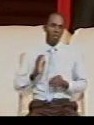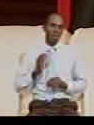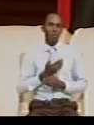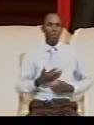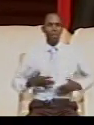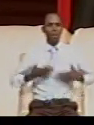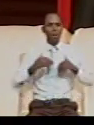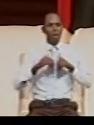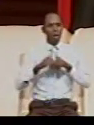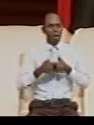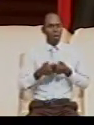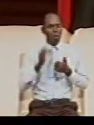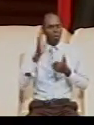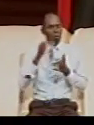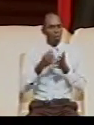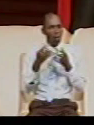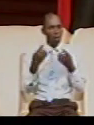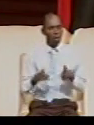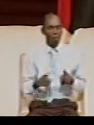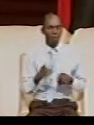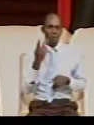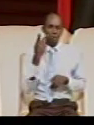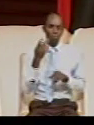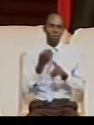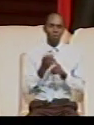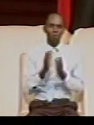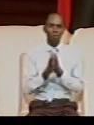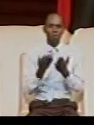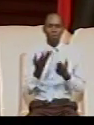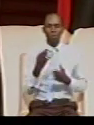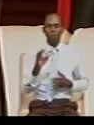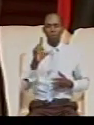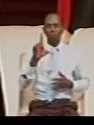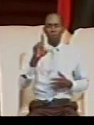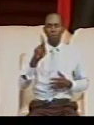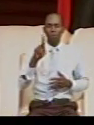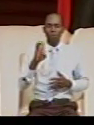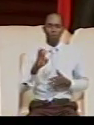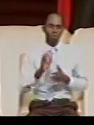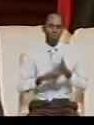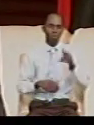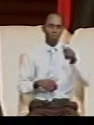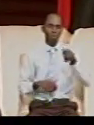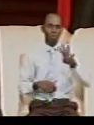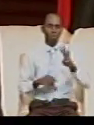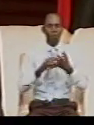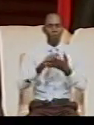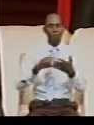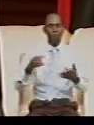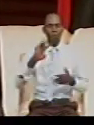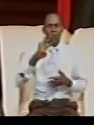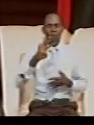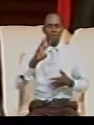happen? Look at Luke chapter 24. Reading here from verse 46.